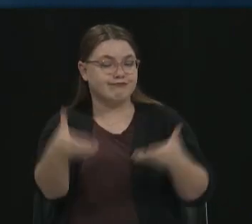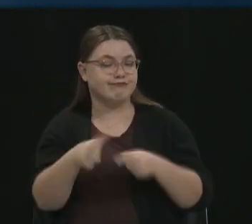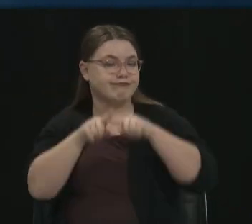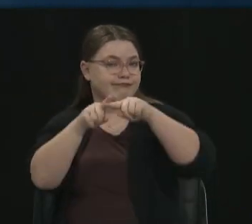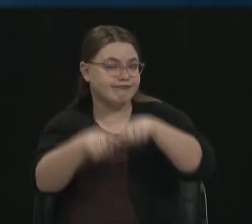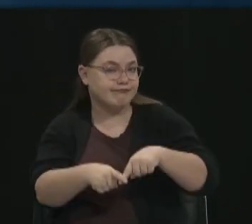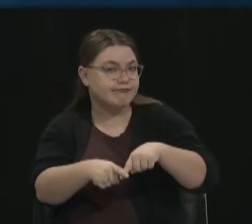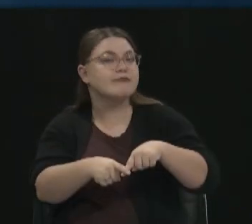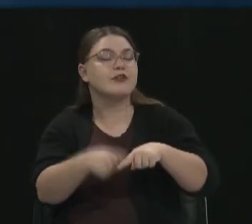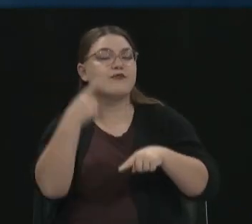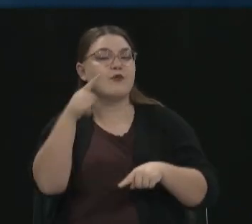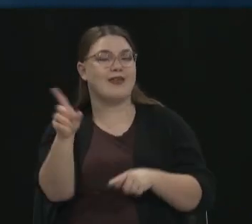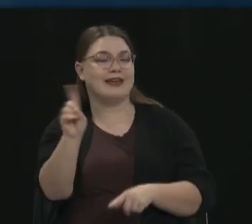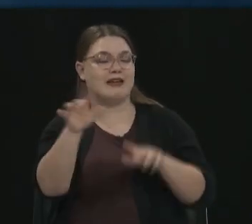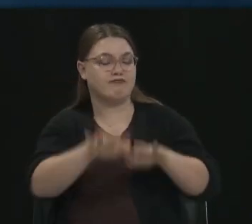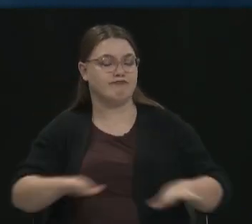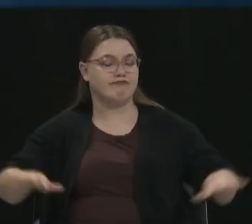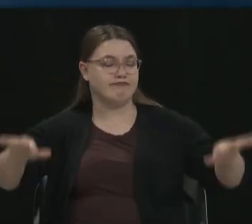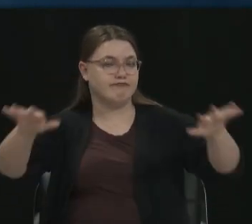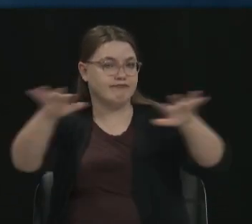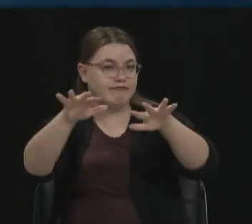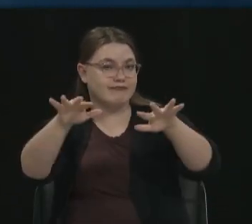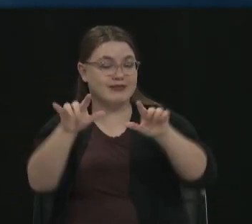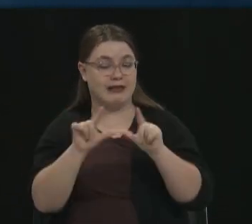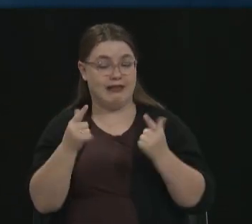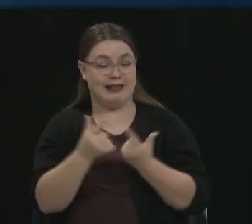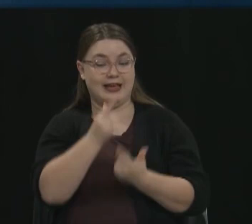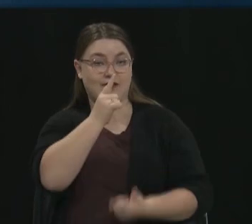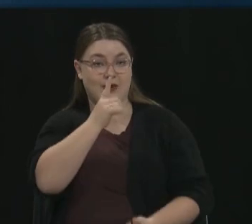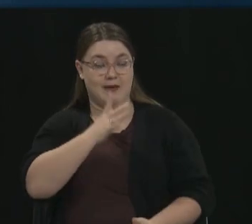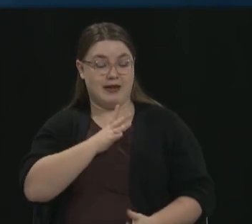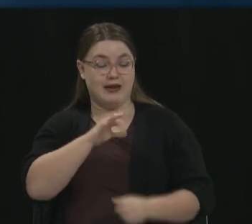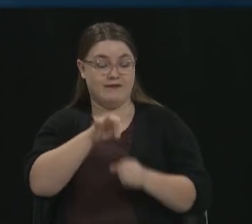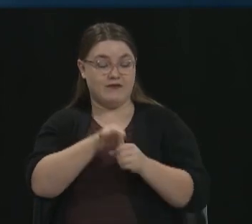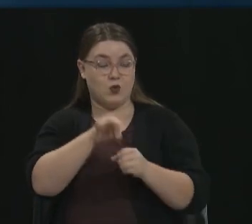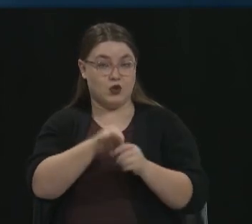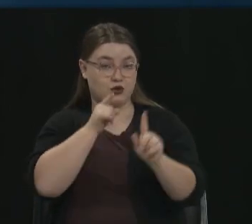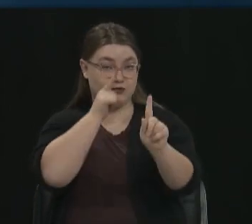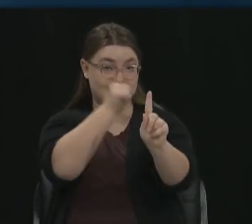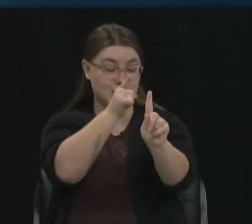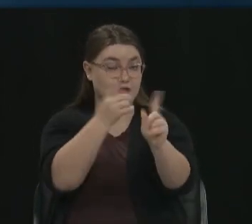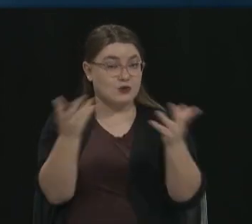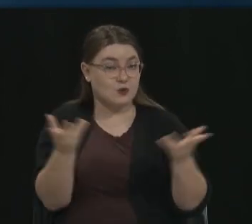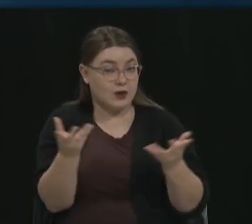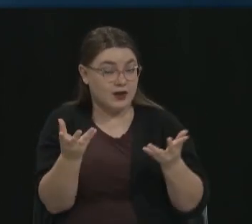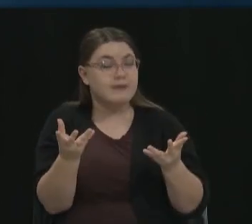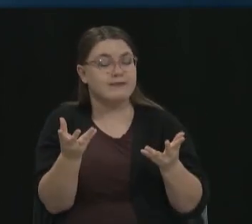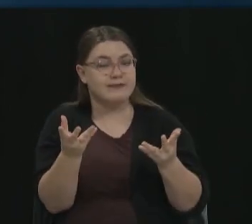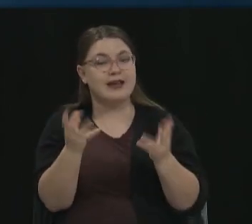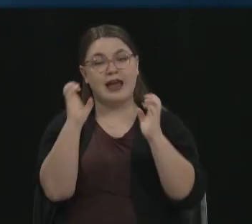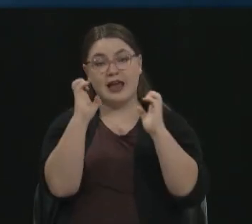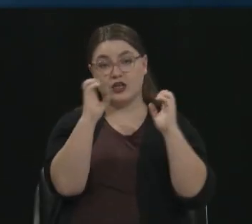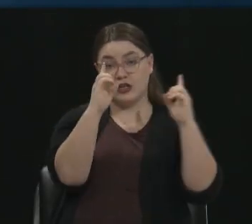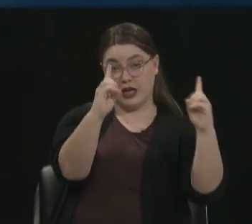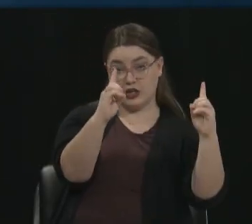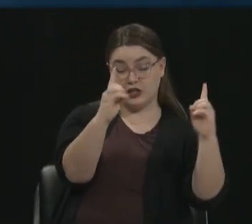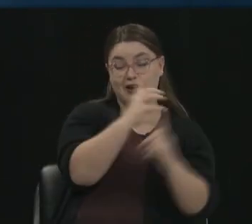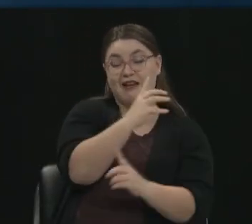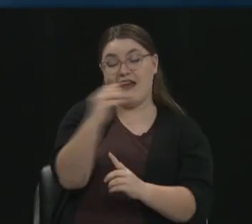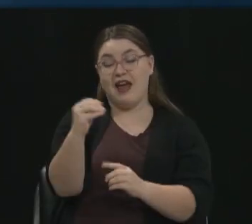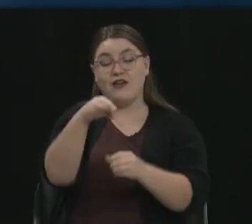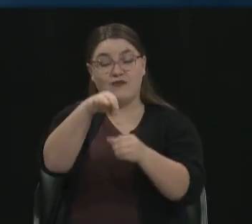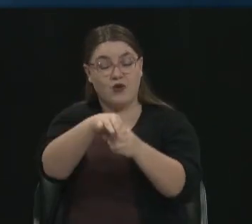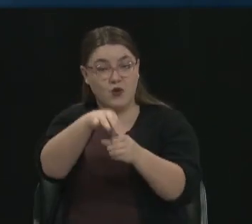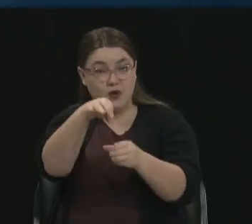throughout the greater Dayton area. The League of Women Voters' mission focuses as much on education as it does on